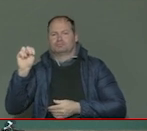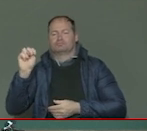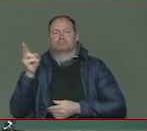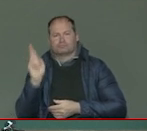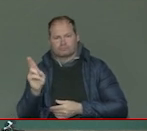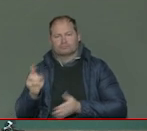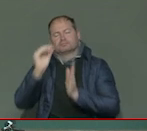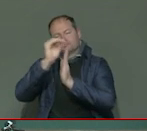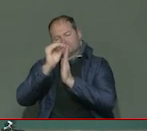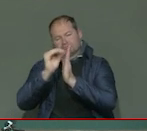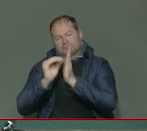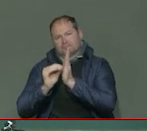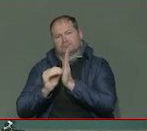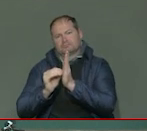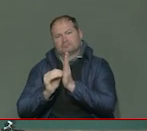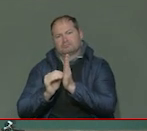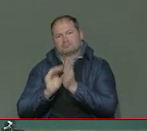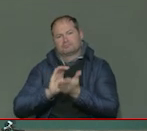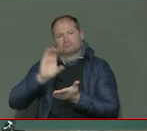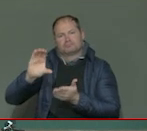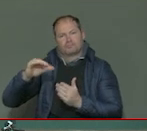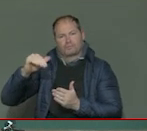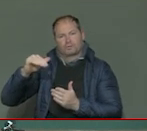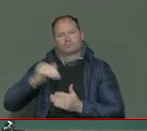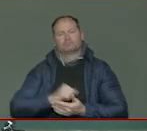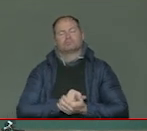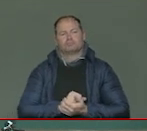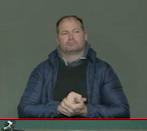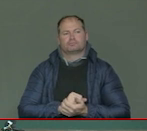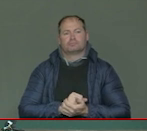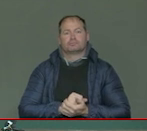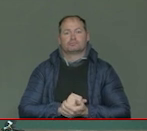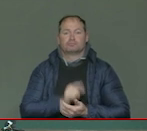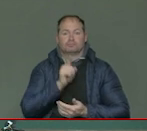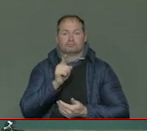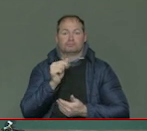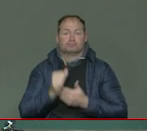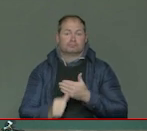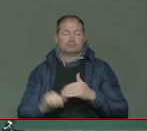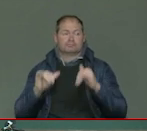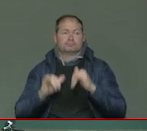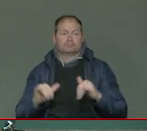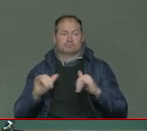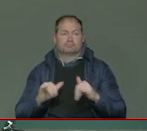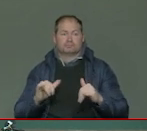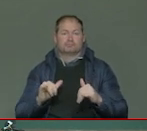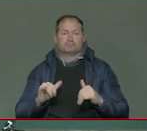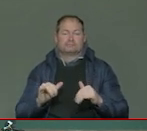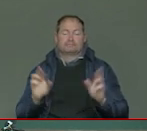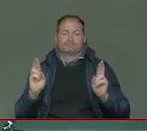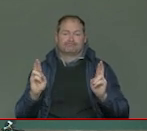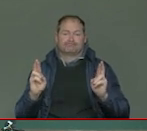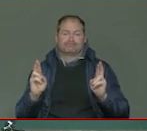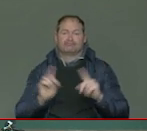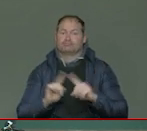outstanding deposit. All right. Hopefully you won't wait a month to see that money that was deposited is not there. So,